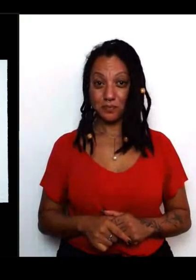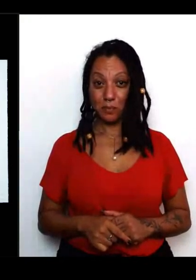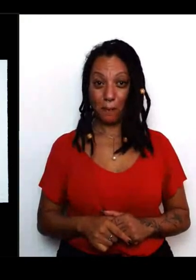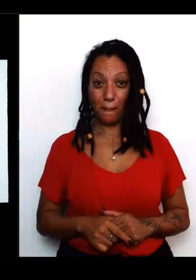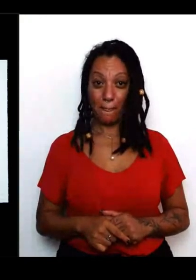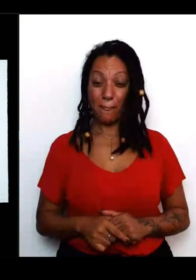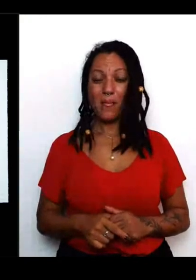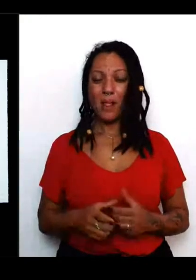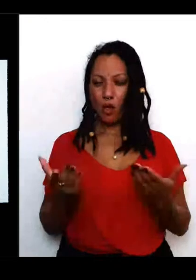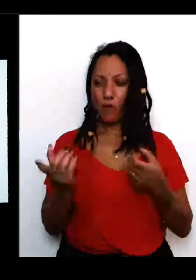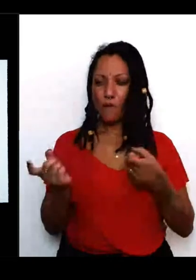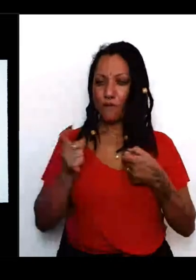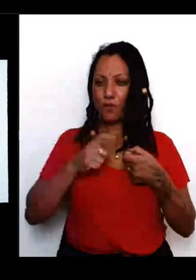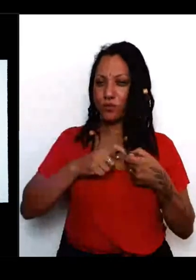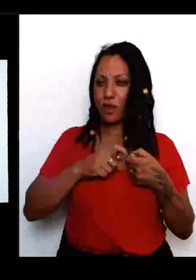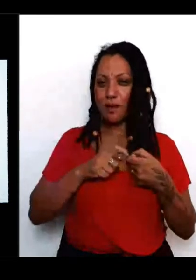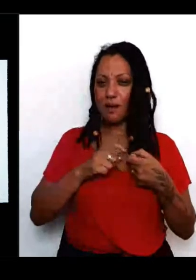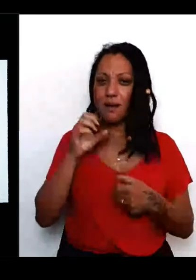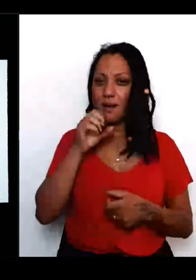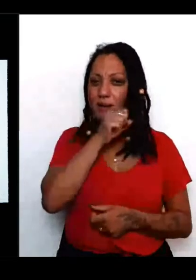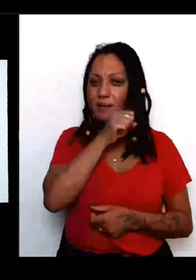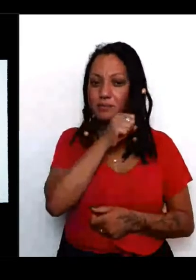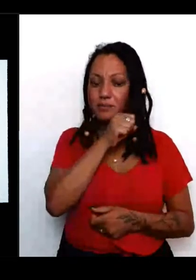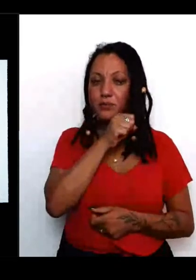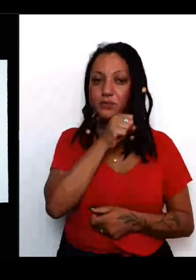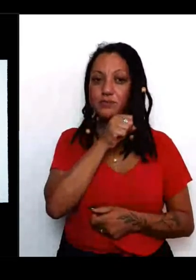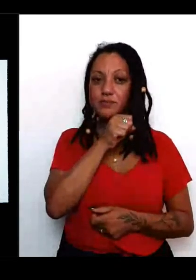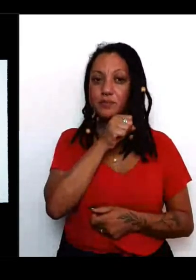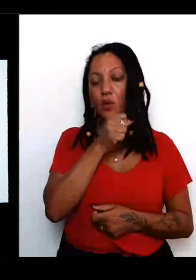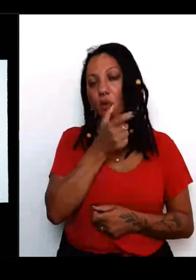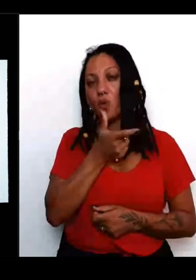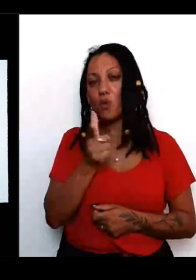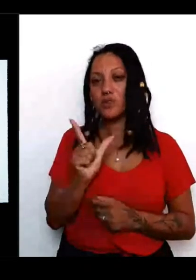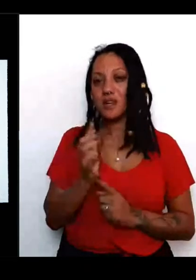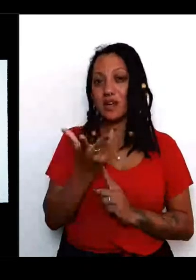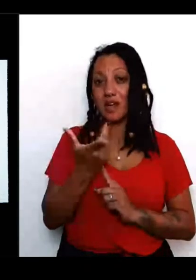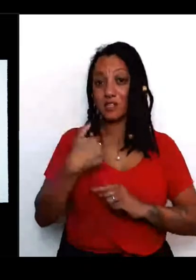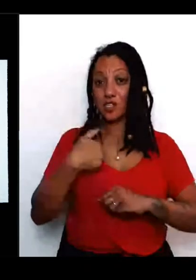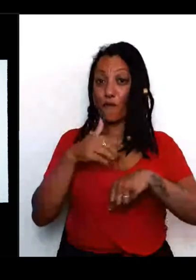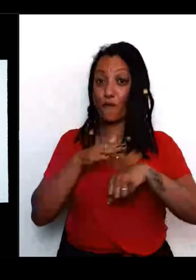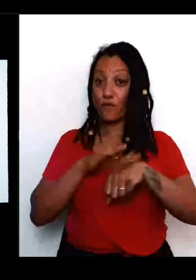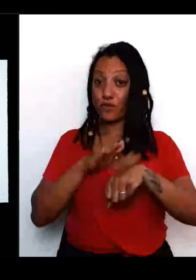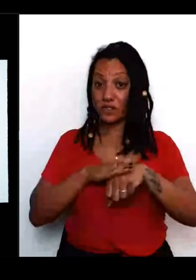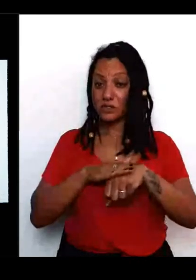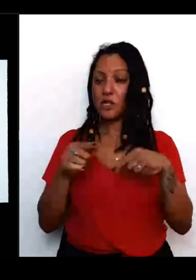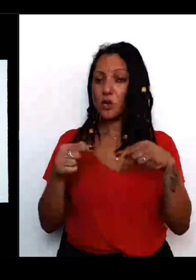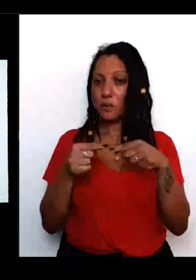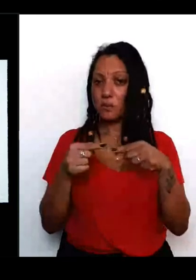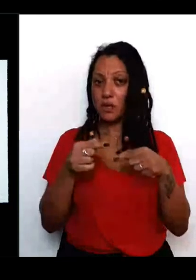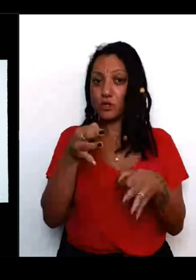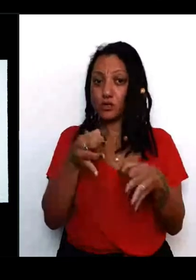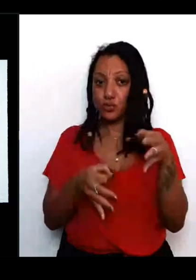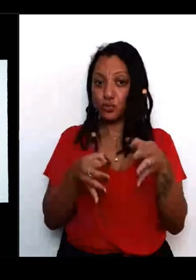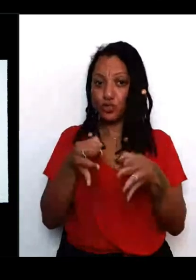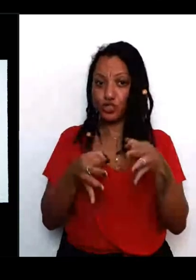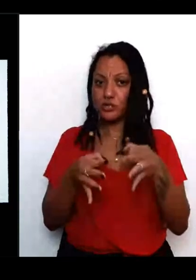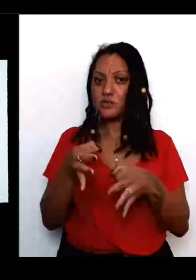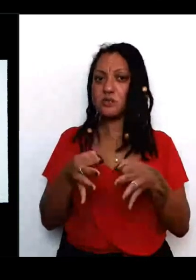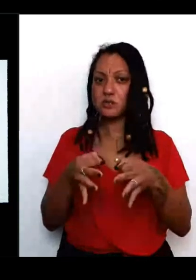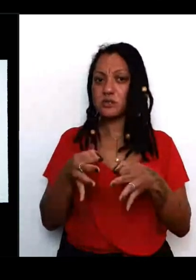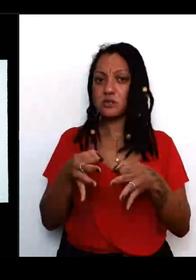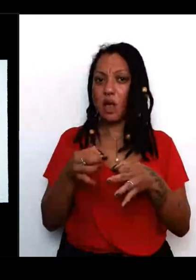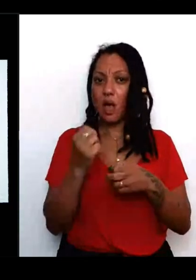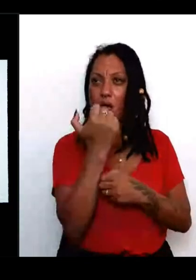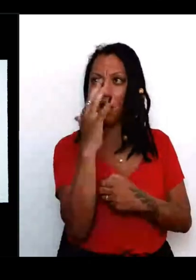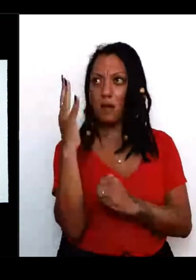to environmental justice and also our horrendous treatment of other creatures in